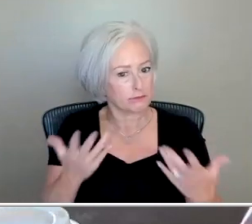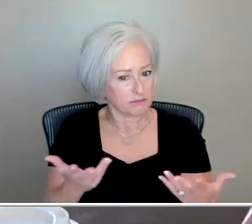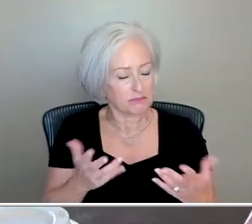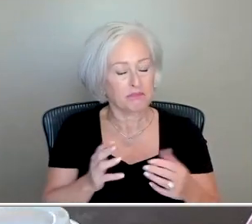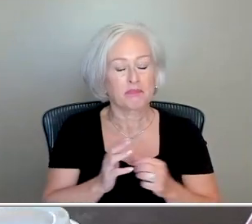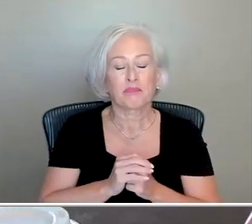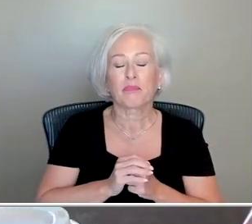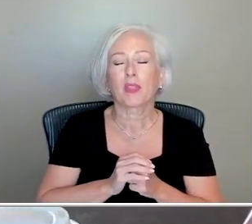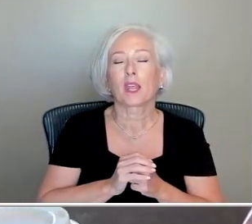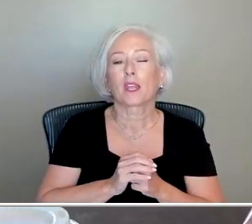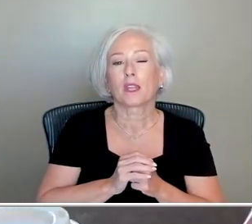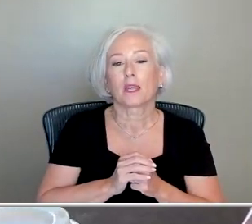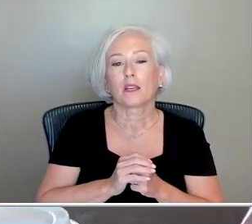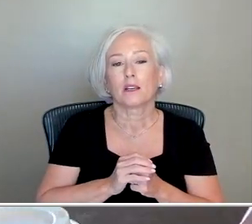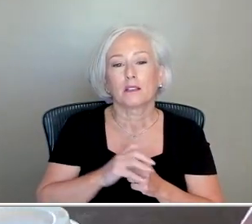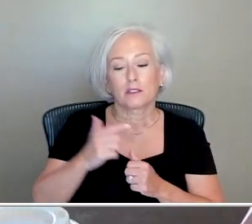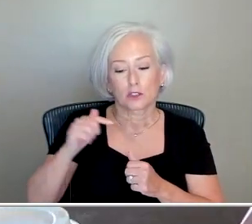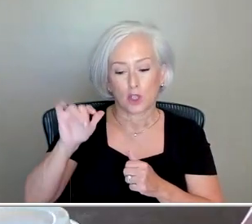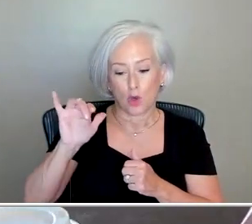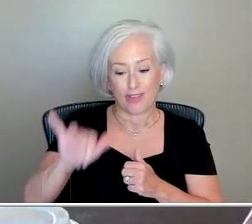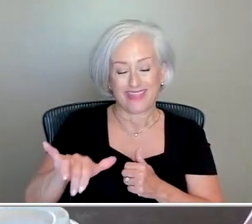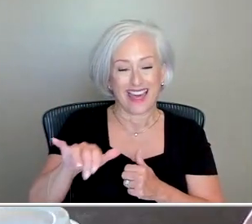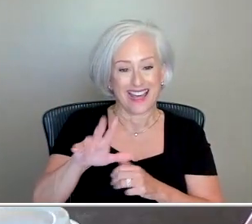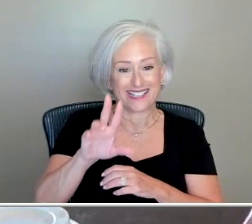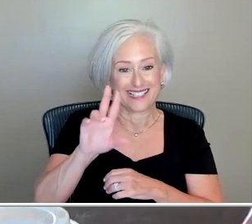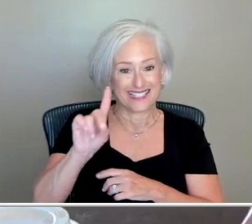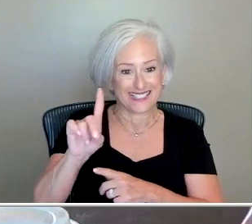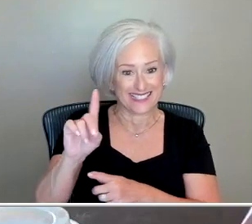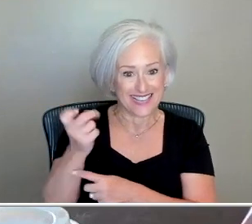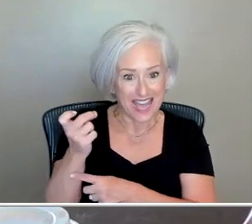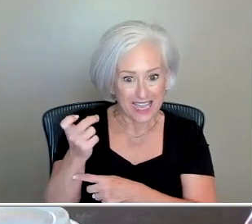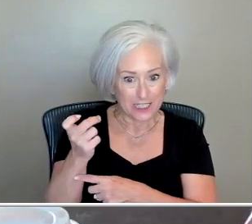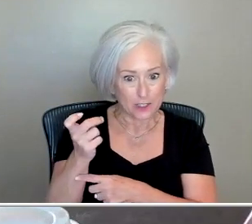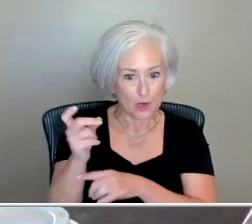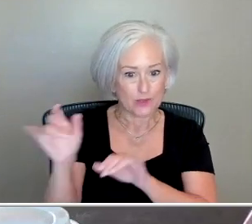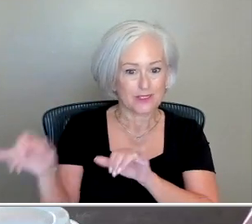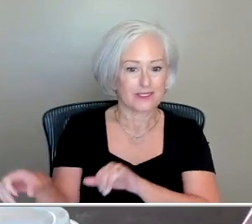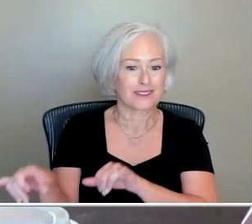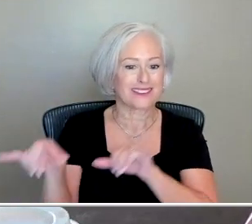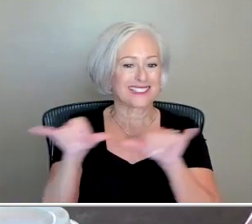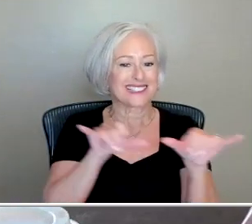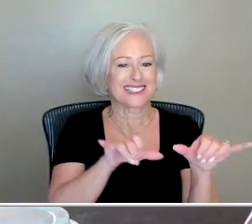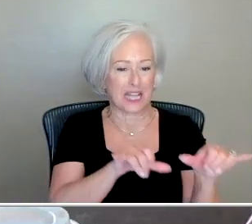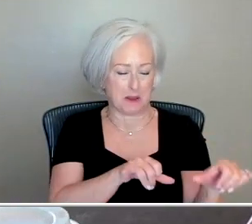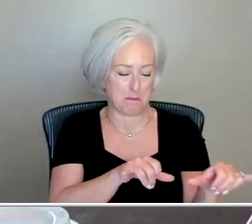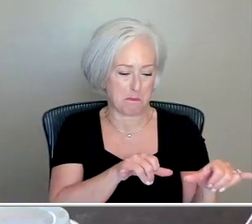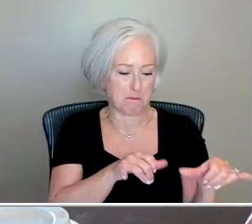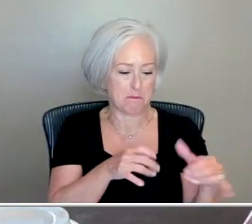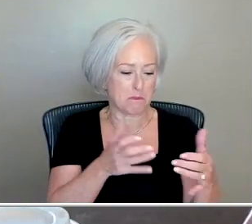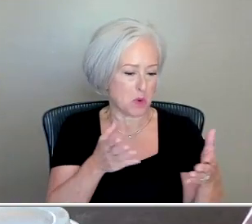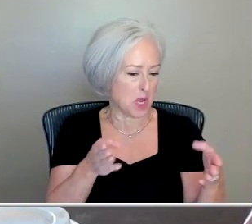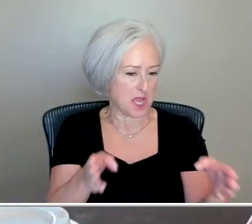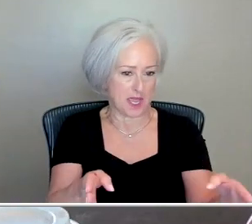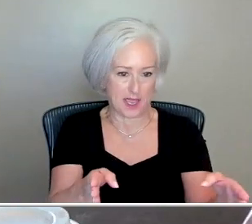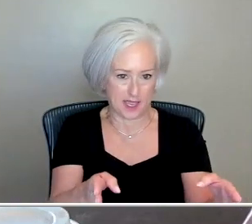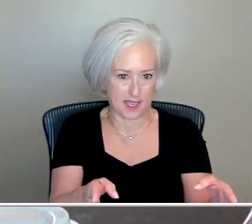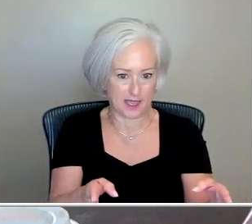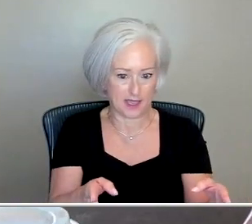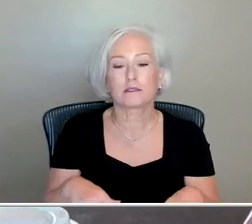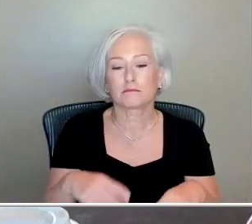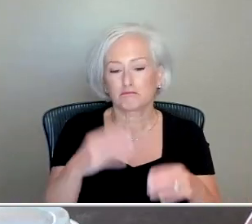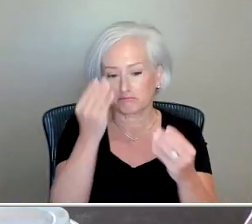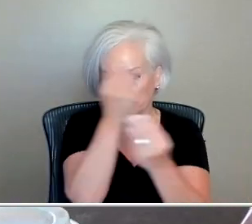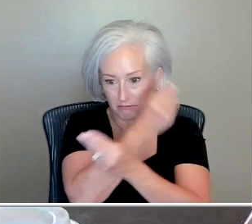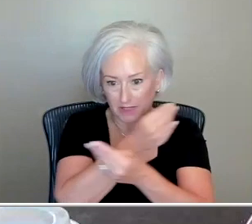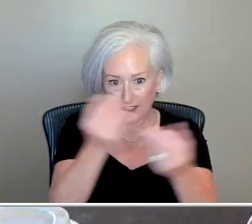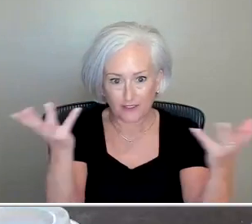this diagnosis somewhat in the same path. I get to educate the viewers and